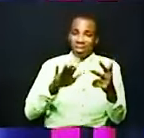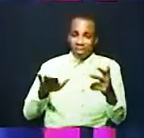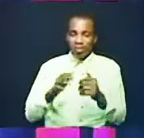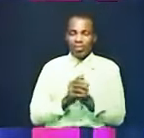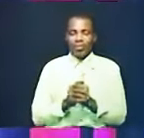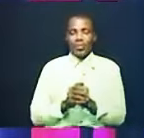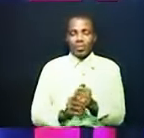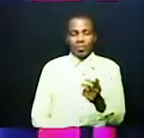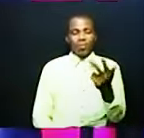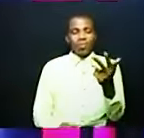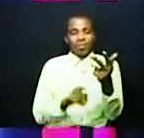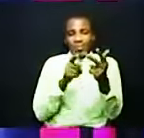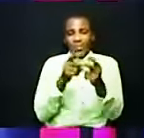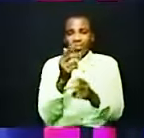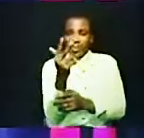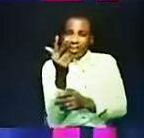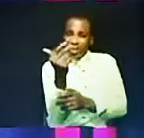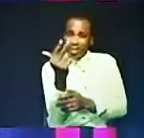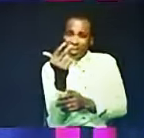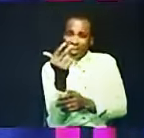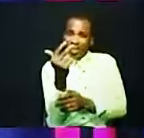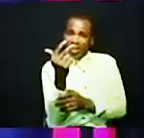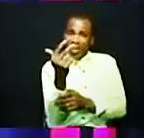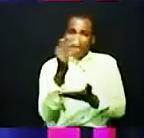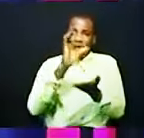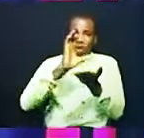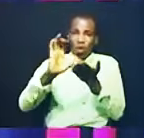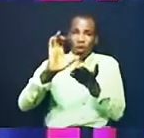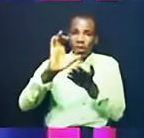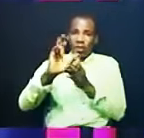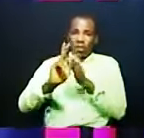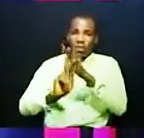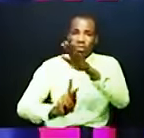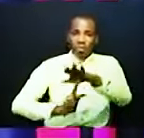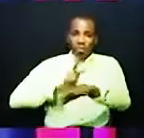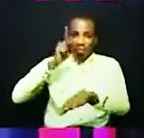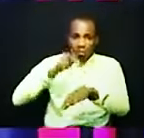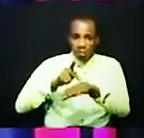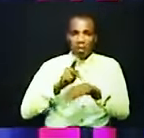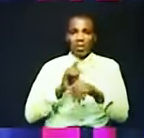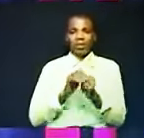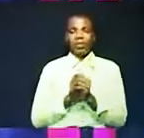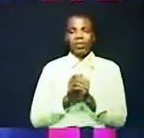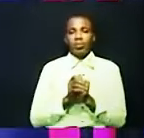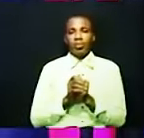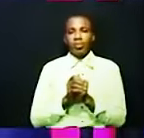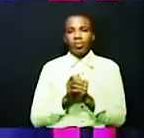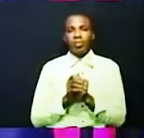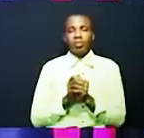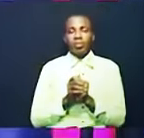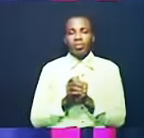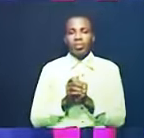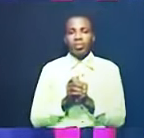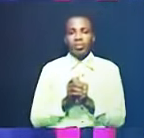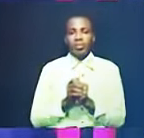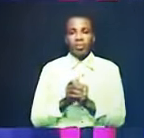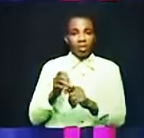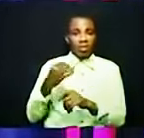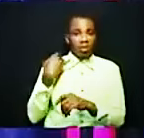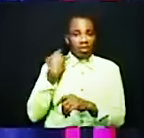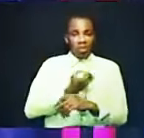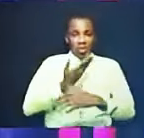13 college presidents or vice chancellors. Nipa awodo obeye dumiensa ewo abusuani mu no ebeye suapon